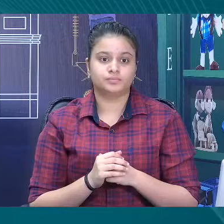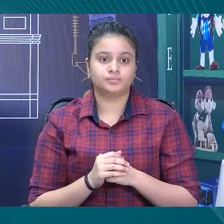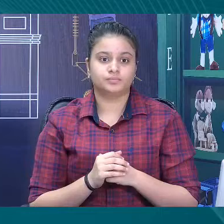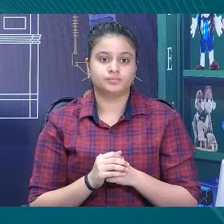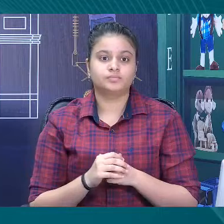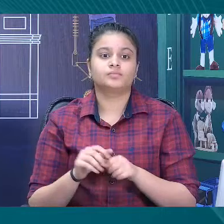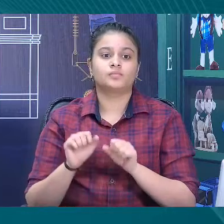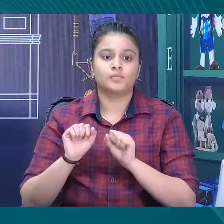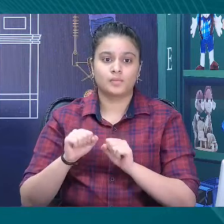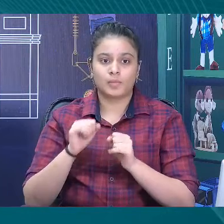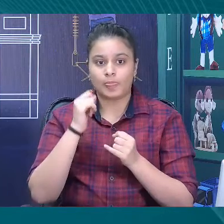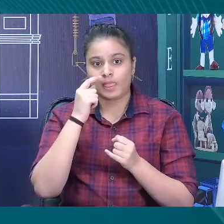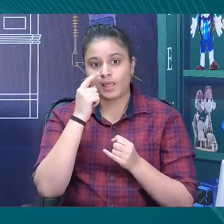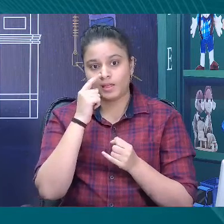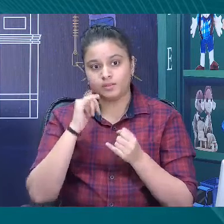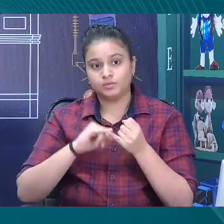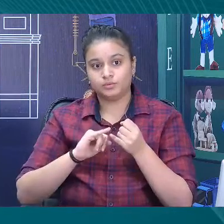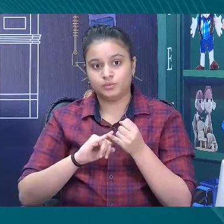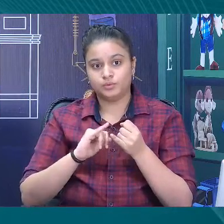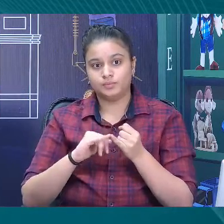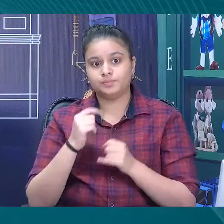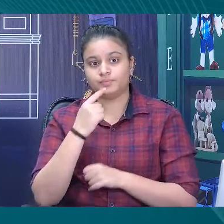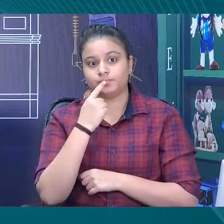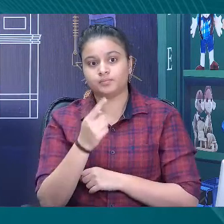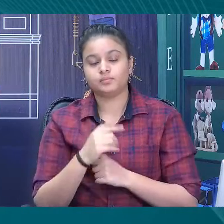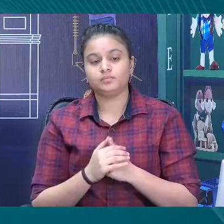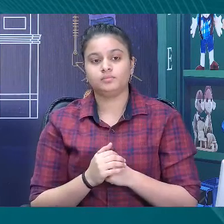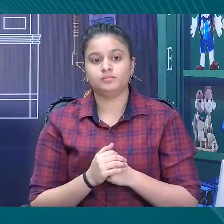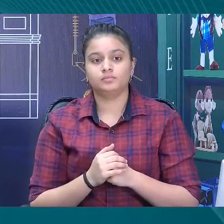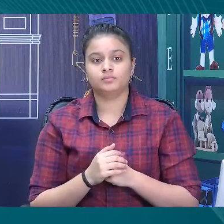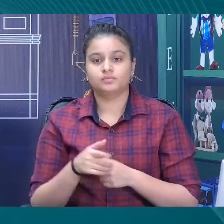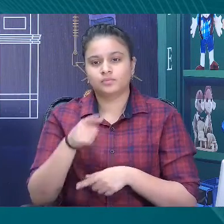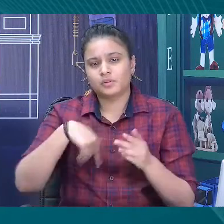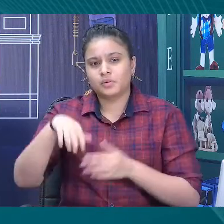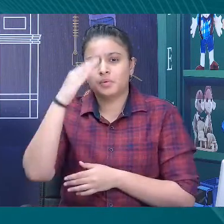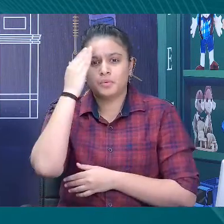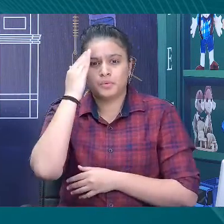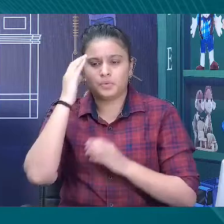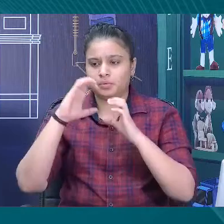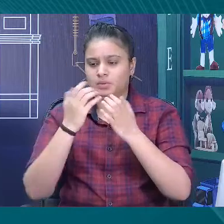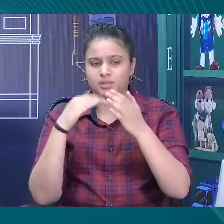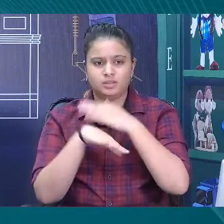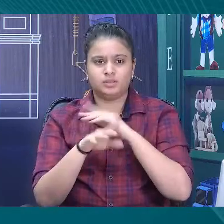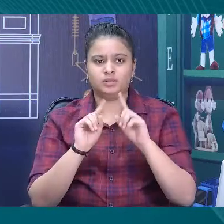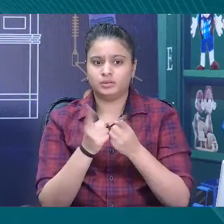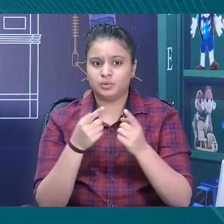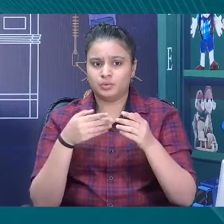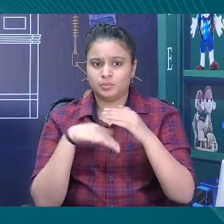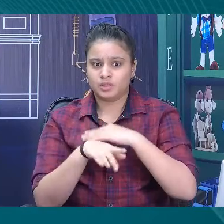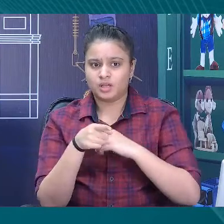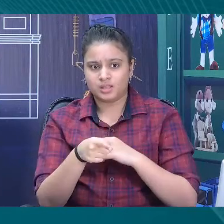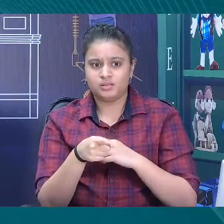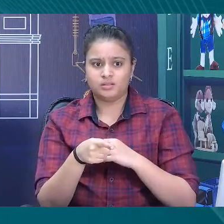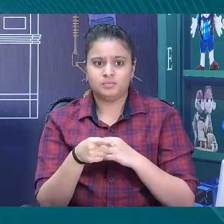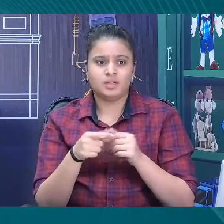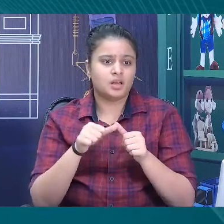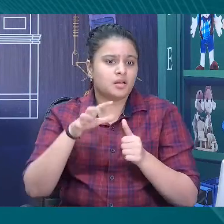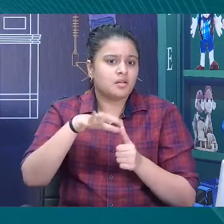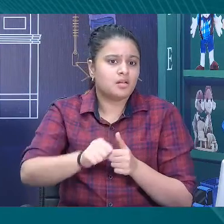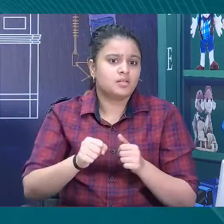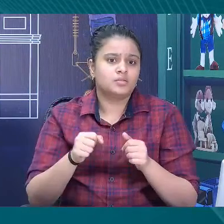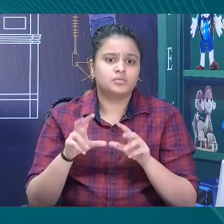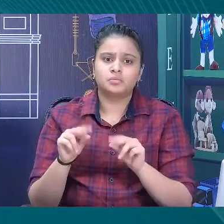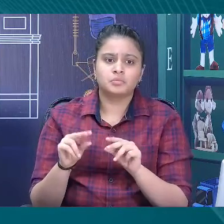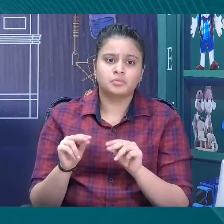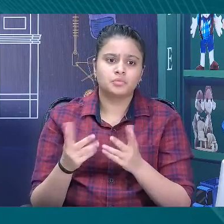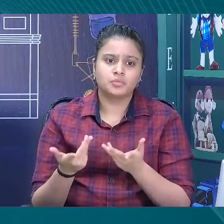Yeah, so nowadays we know that in a classroom they are going to be, the variability is the norm. In fact, it's